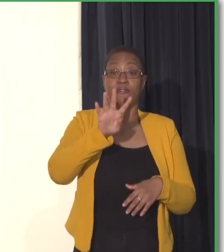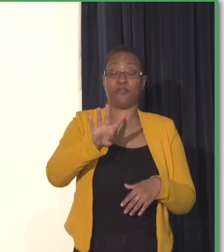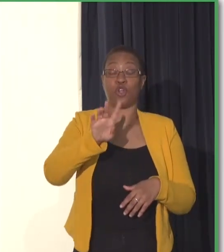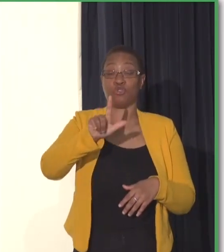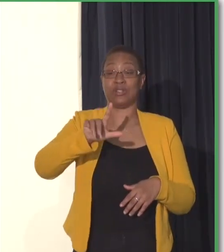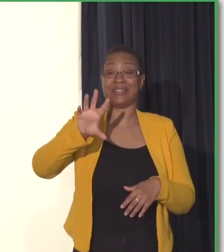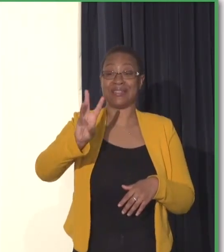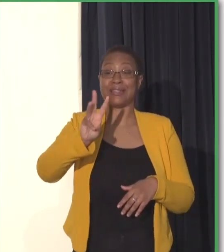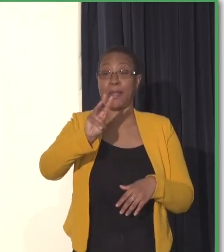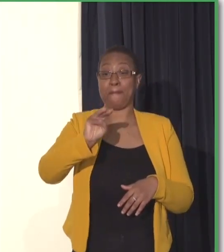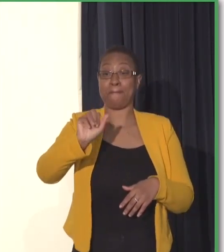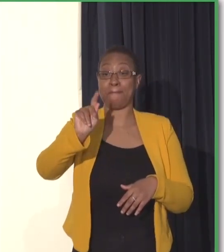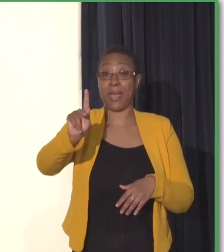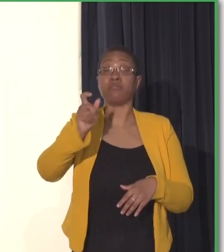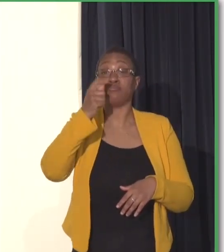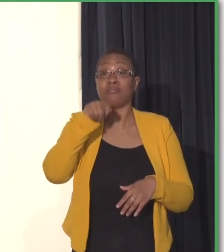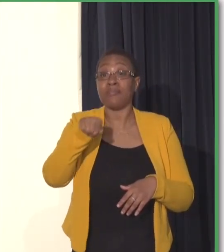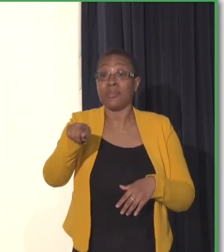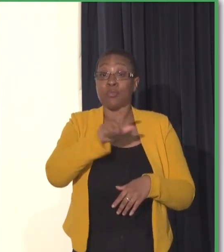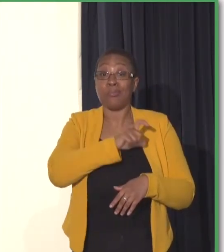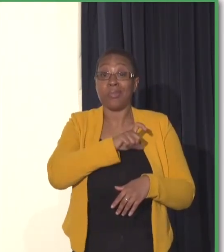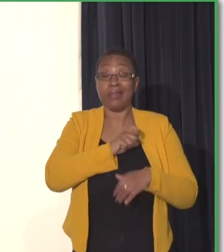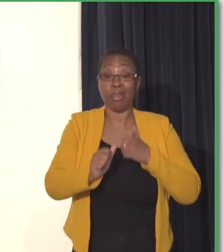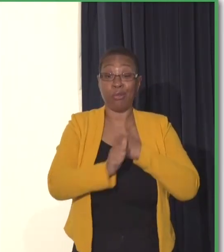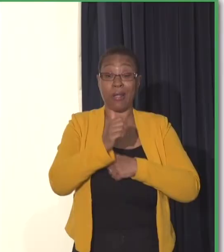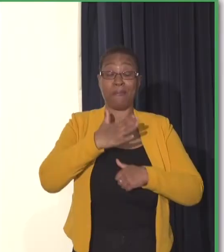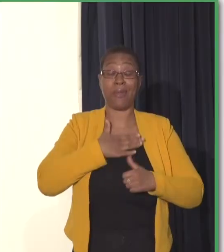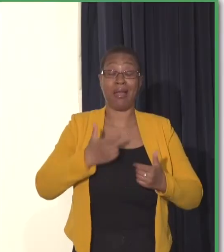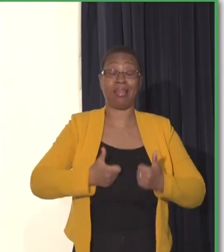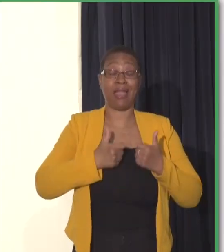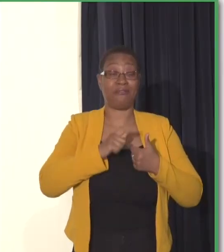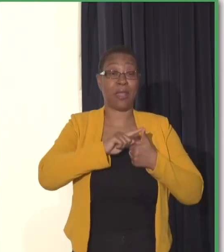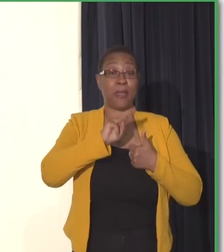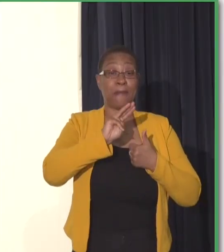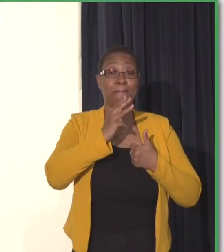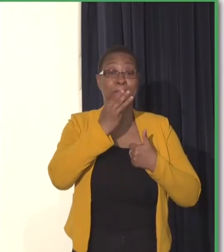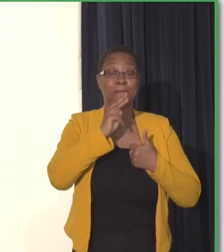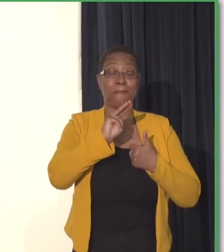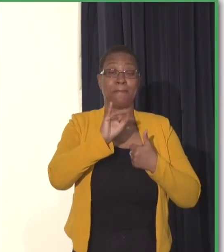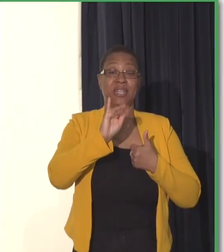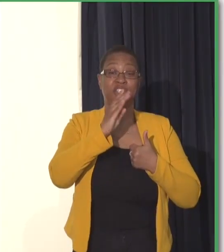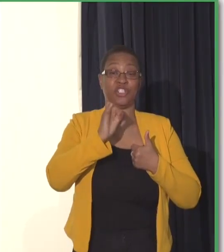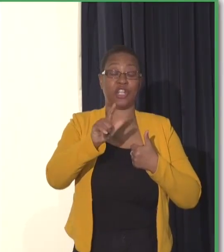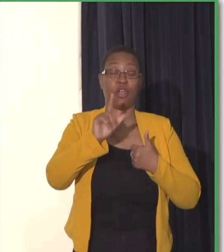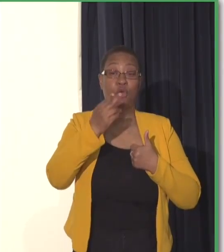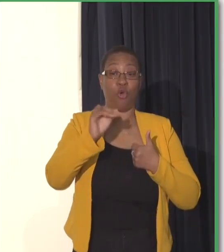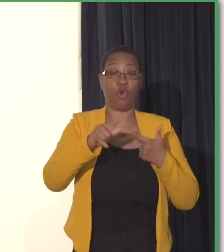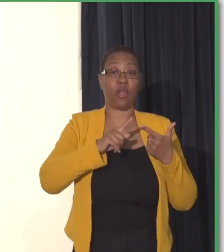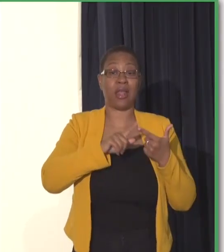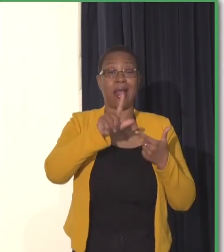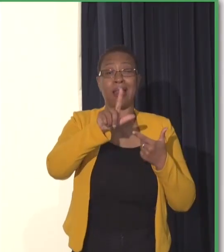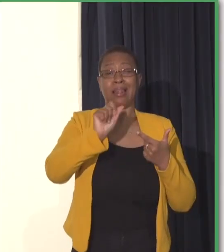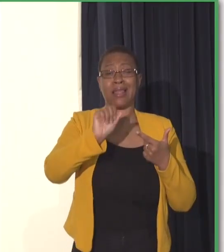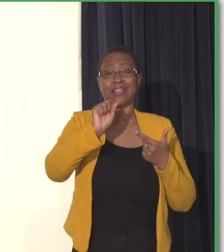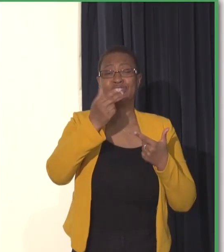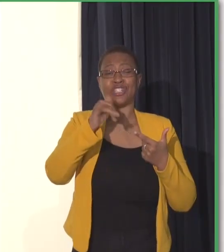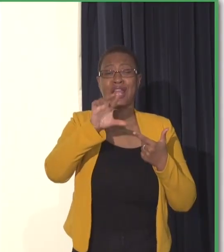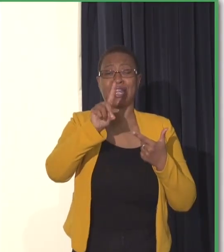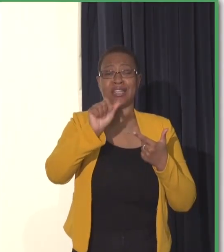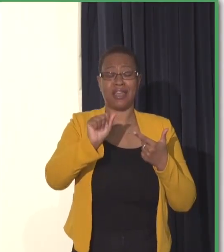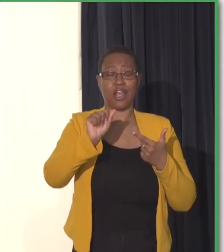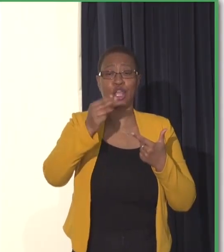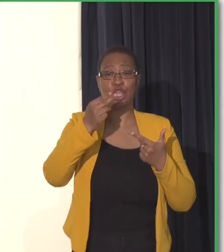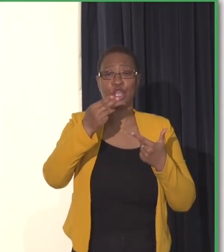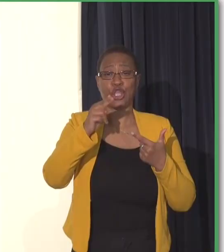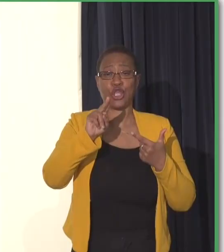Mac threatened my life, and this is not acceptable. Michelle Hall, LaShonda Houston. I believe she works at the 3rd.